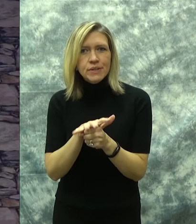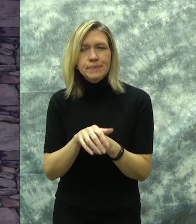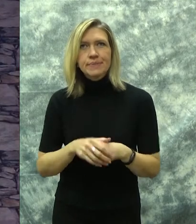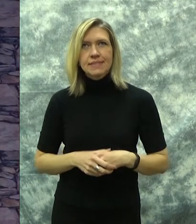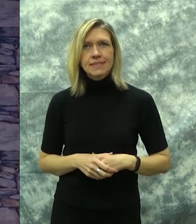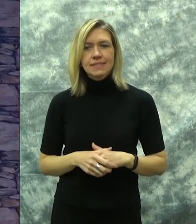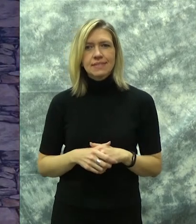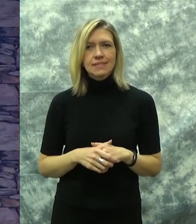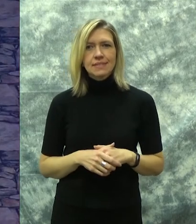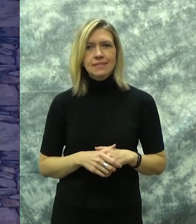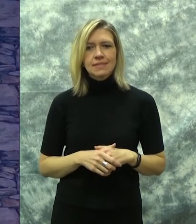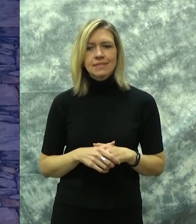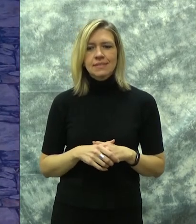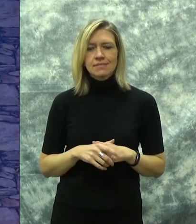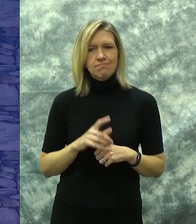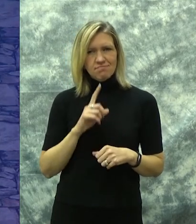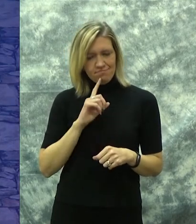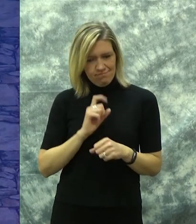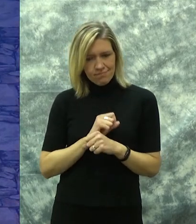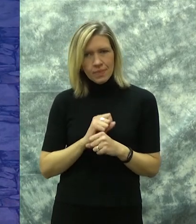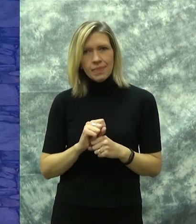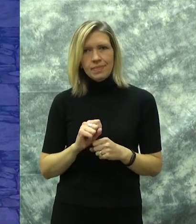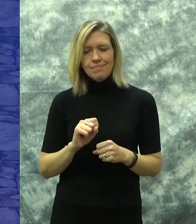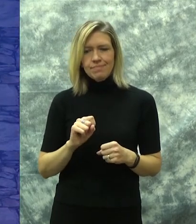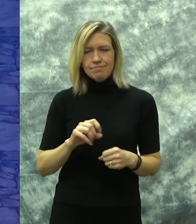that is indeed the very essence of who we are.